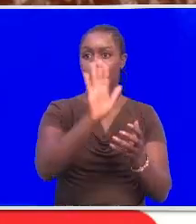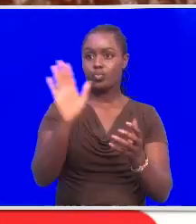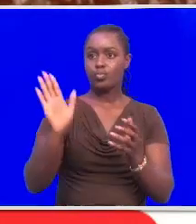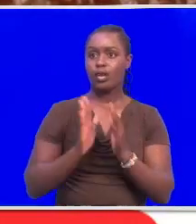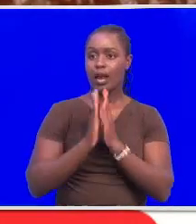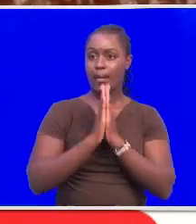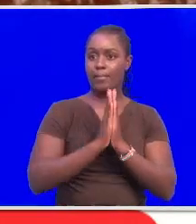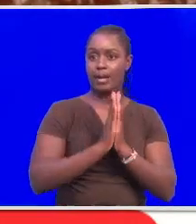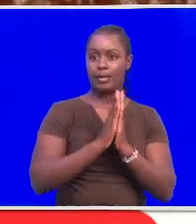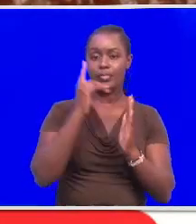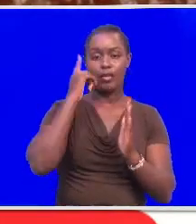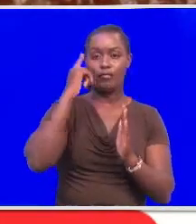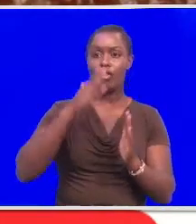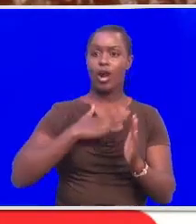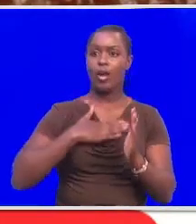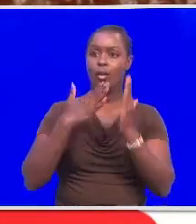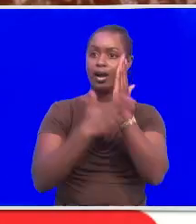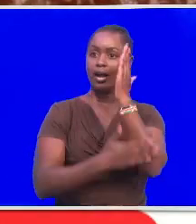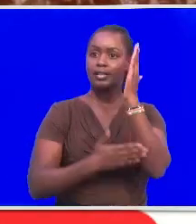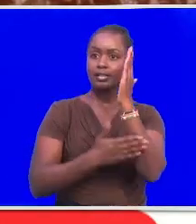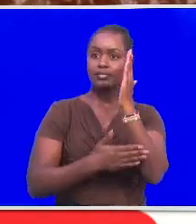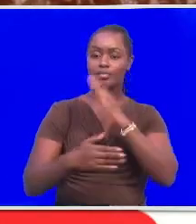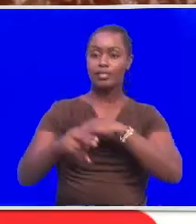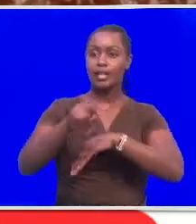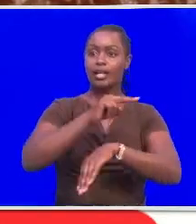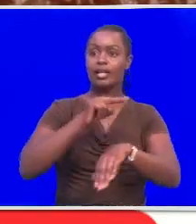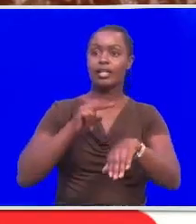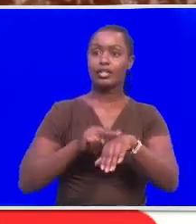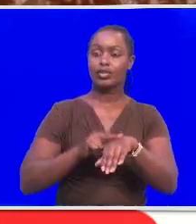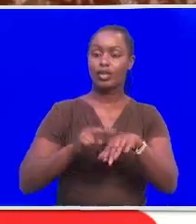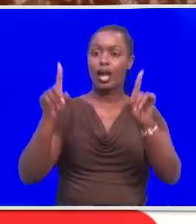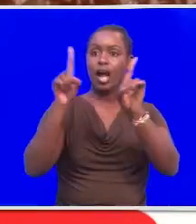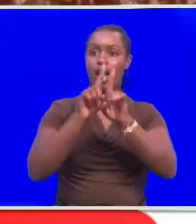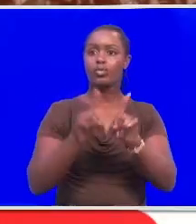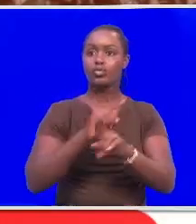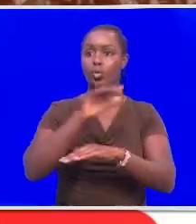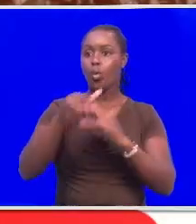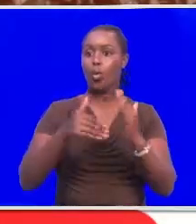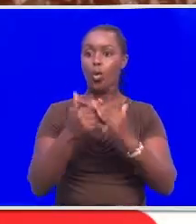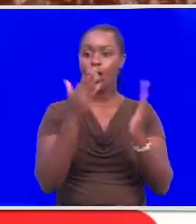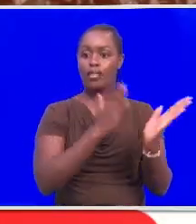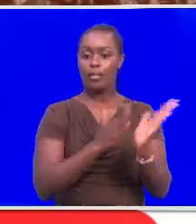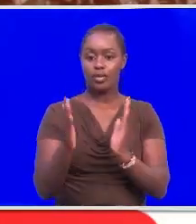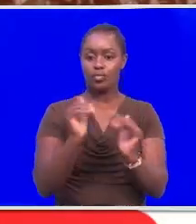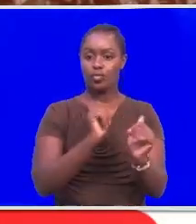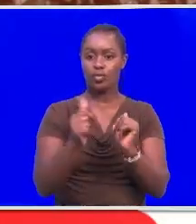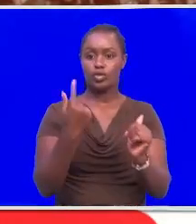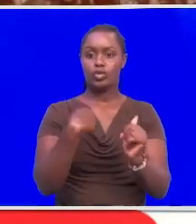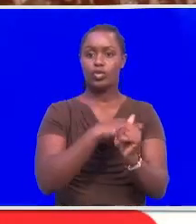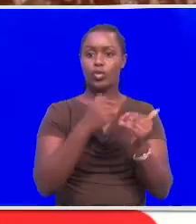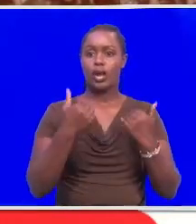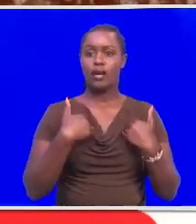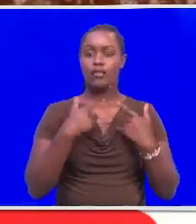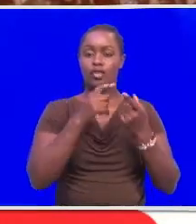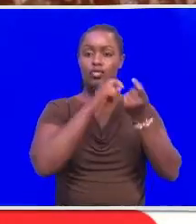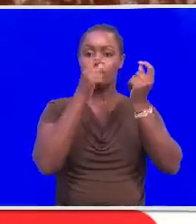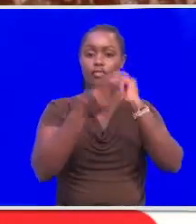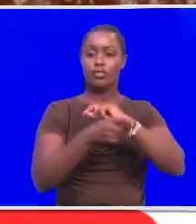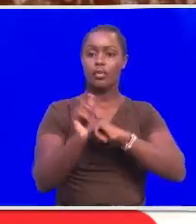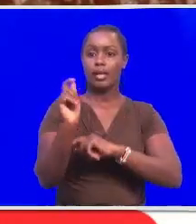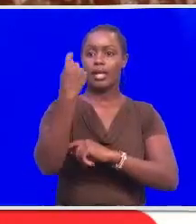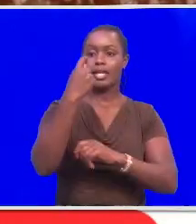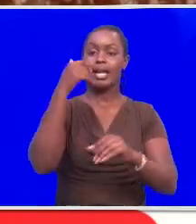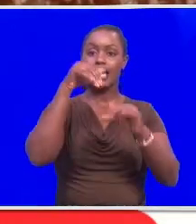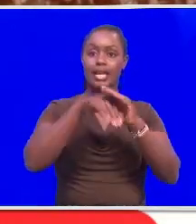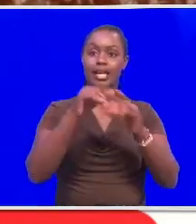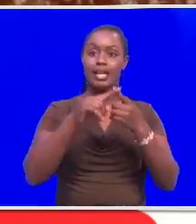prayers for our country, for our nation, and for all the plans that we have to transform Kenya